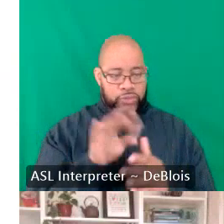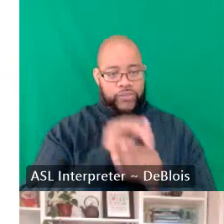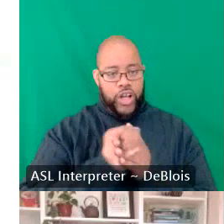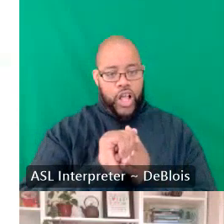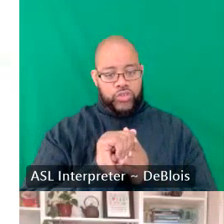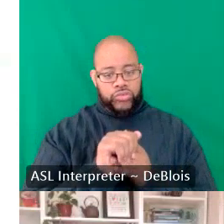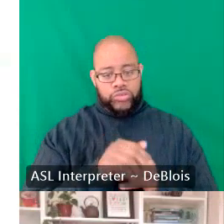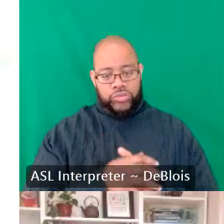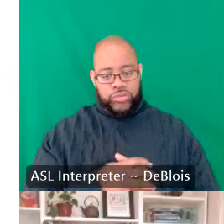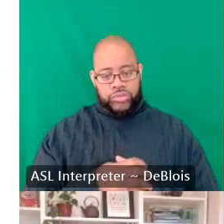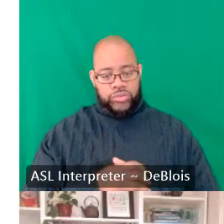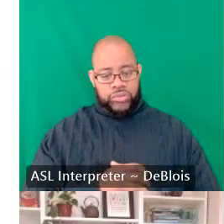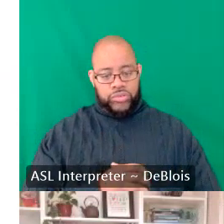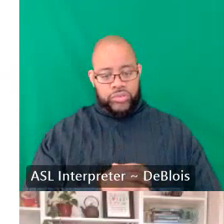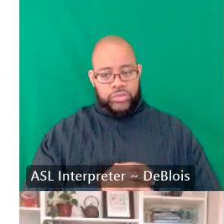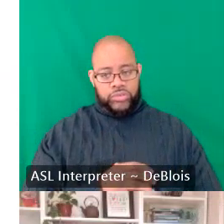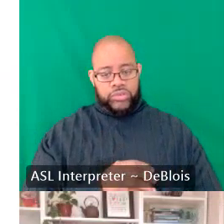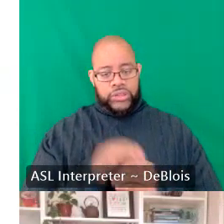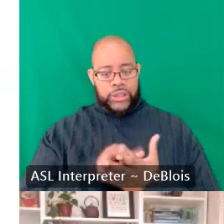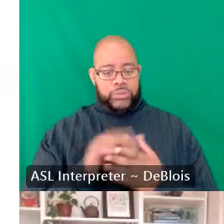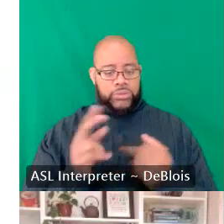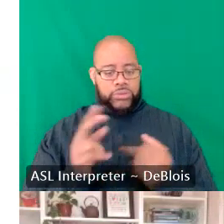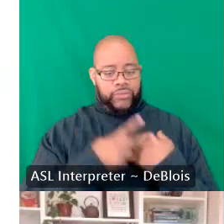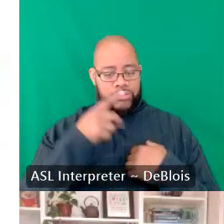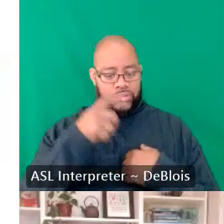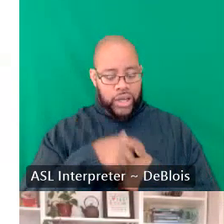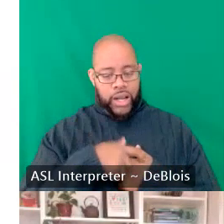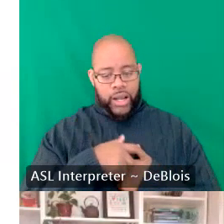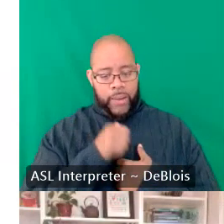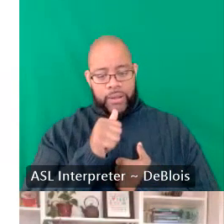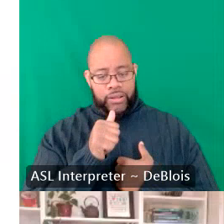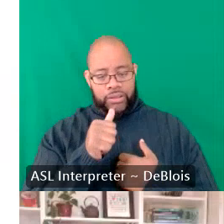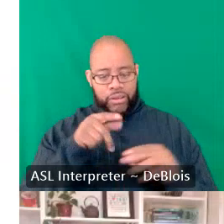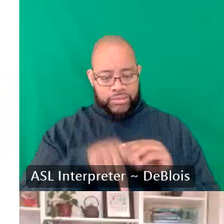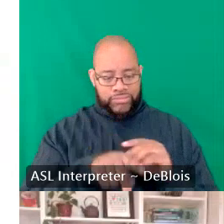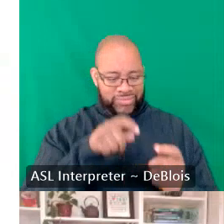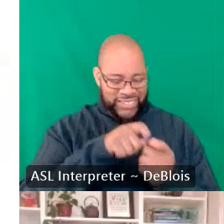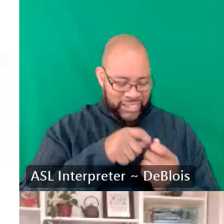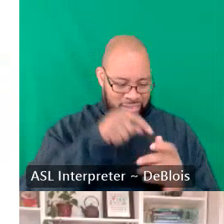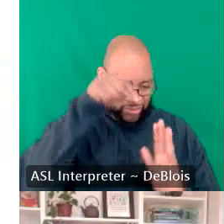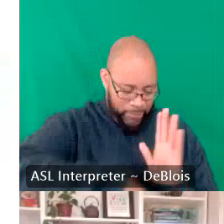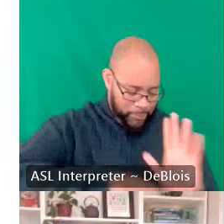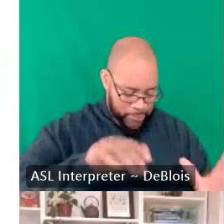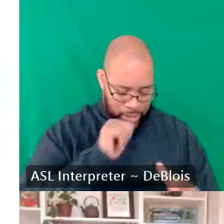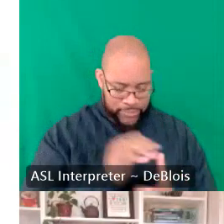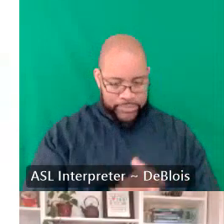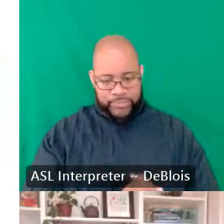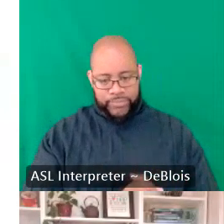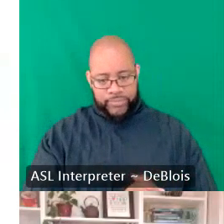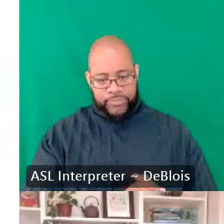That will save time by not going into too much detail on that.